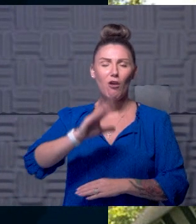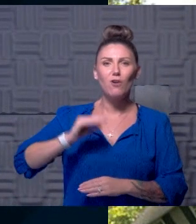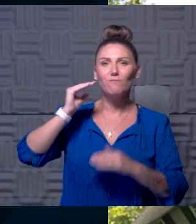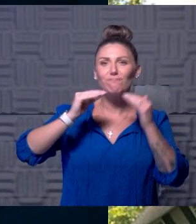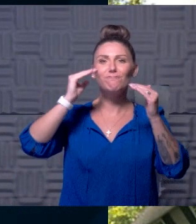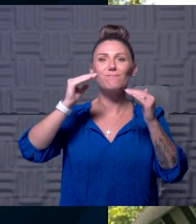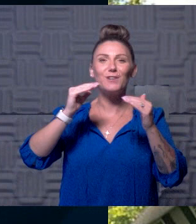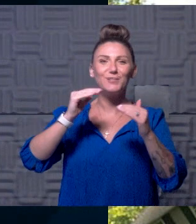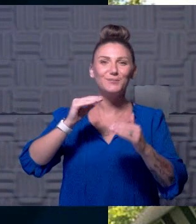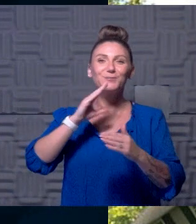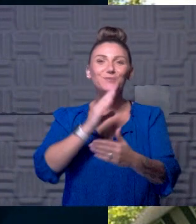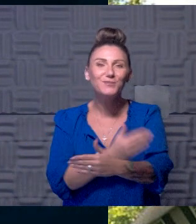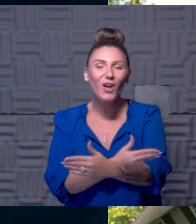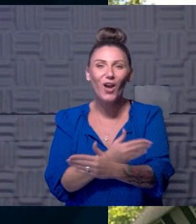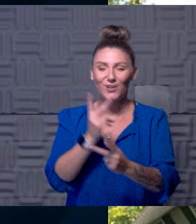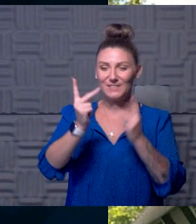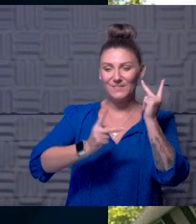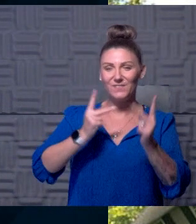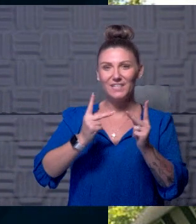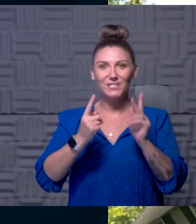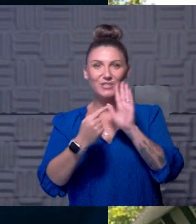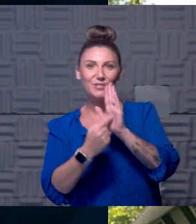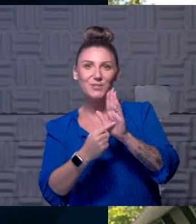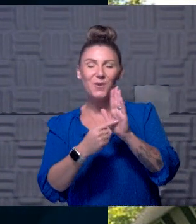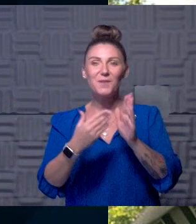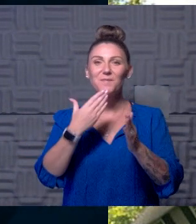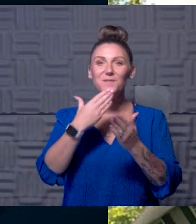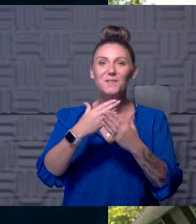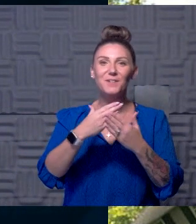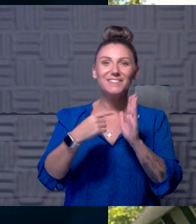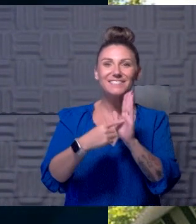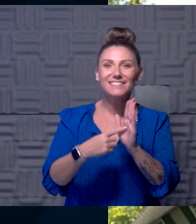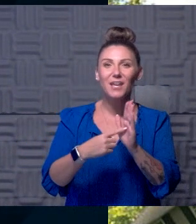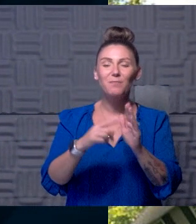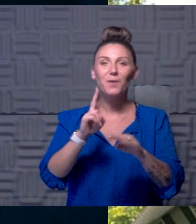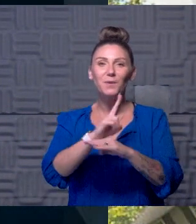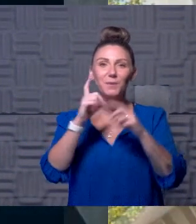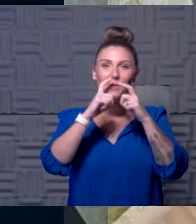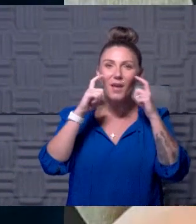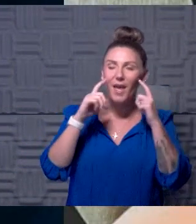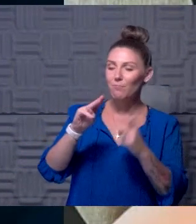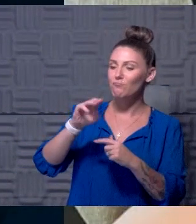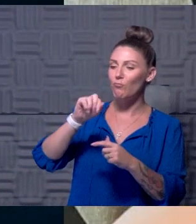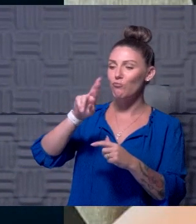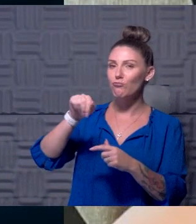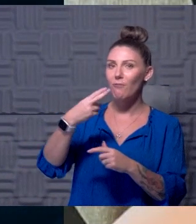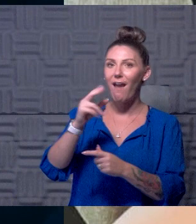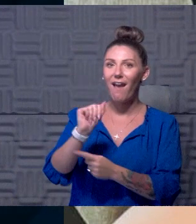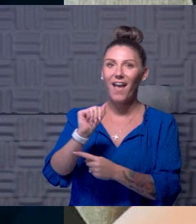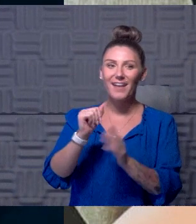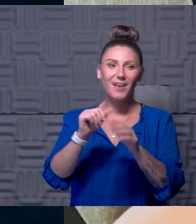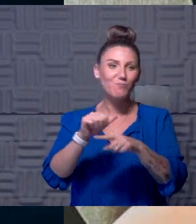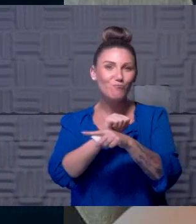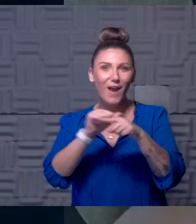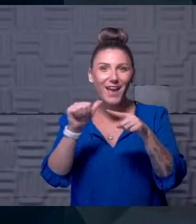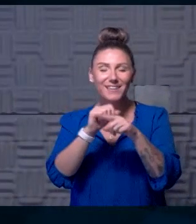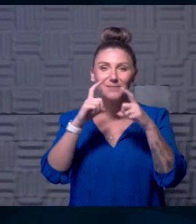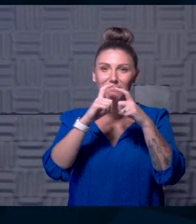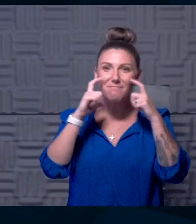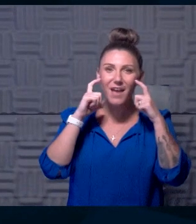home for a visit and setting a good example by wearing the masks. And Mariah writes, practicing masking